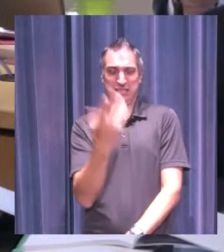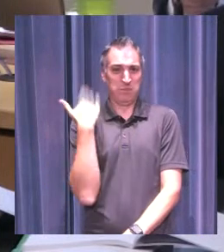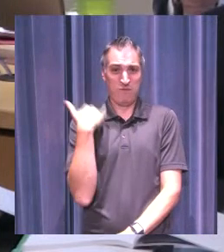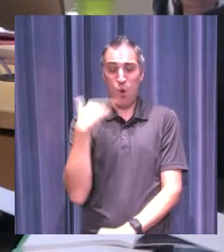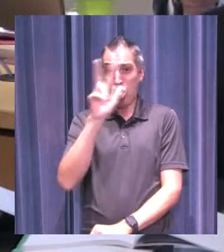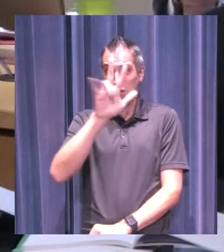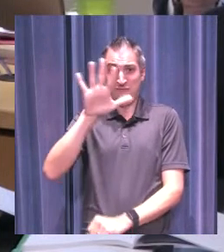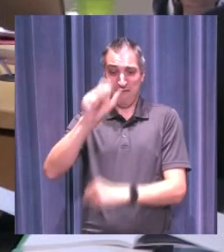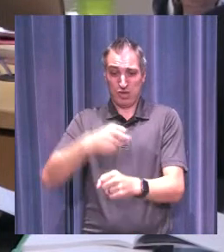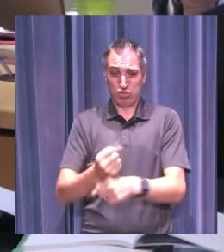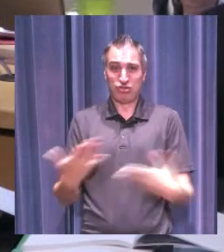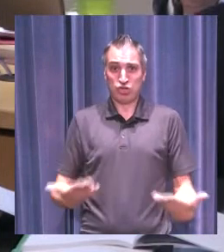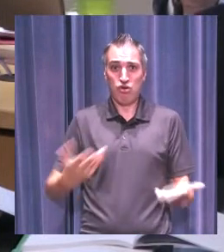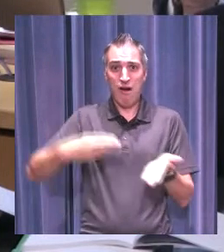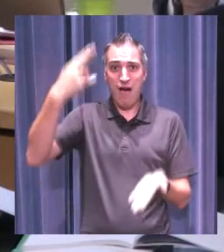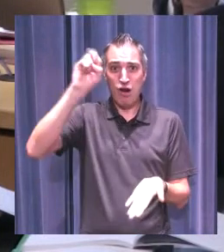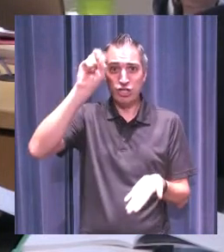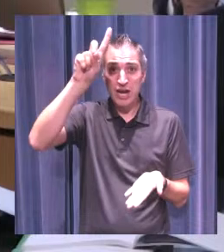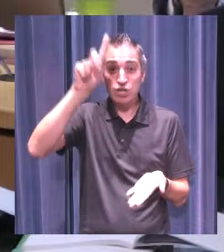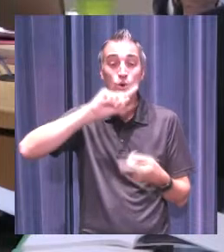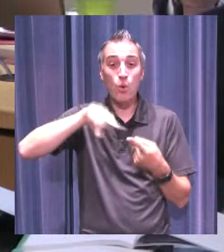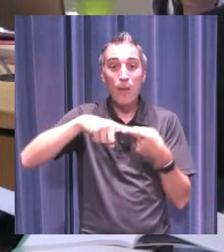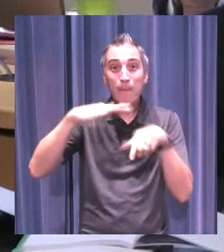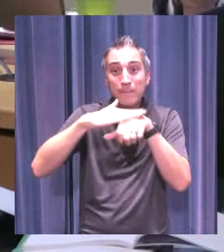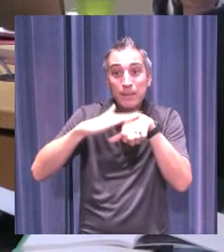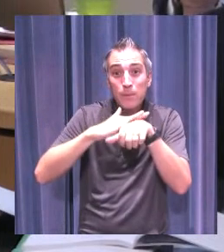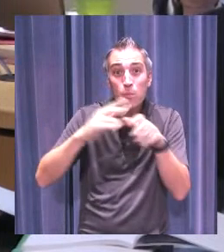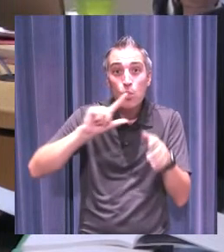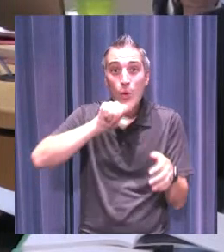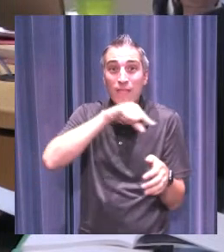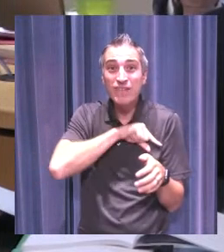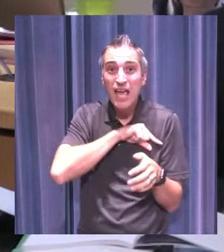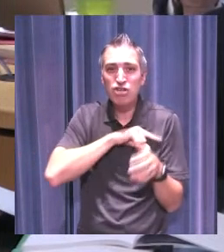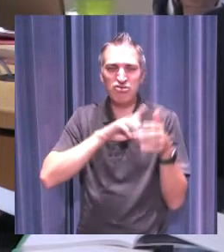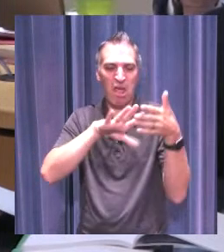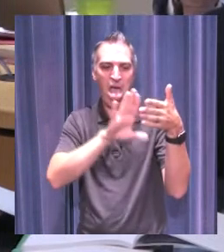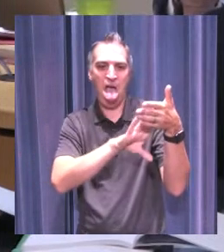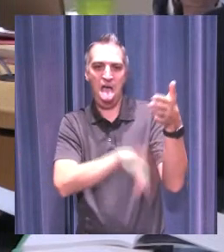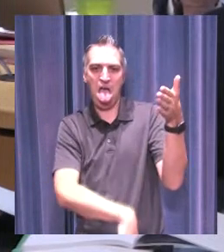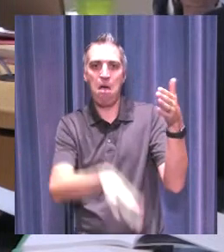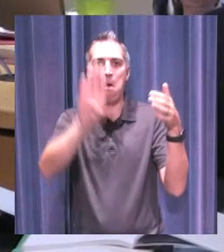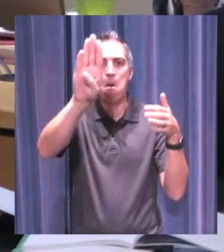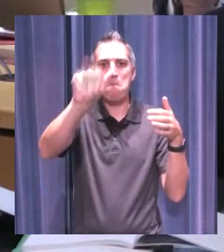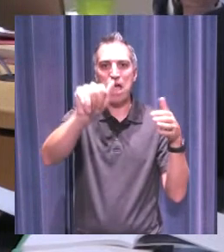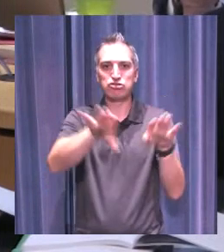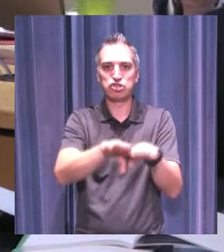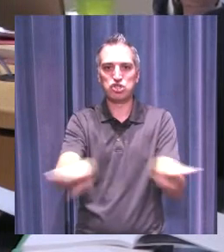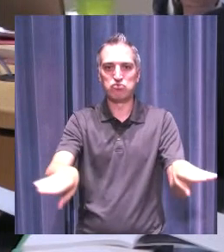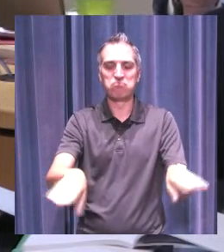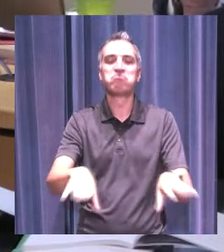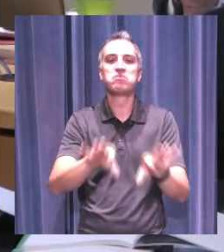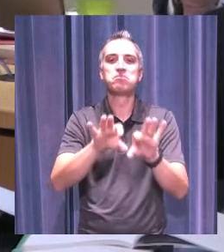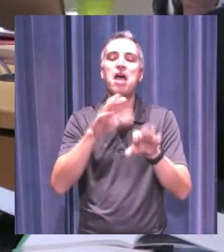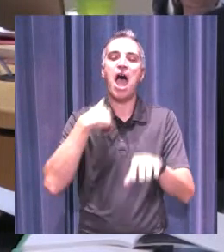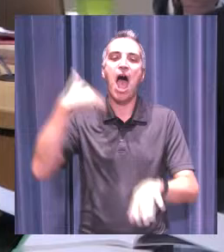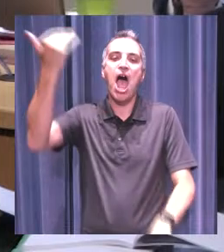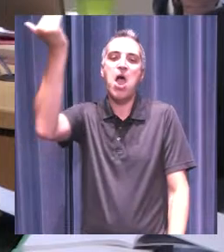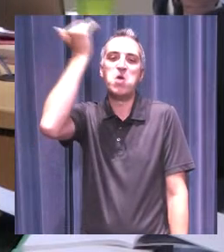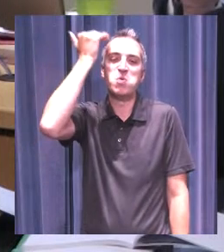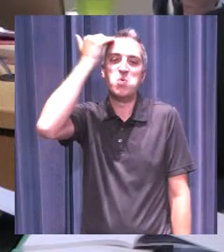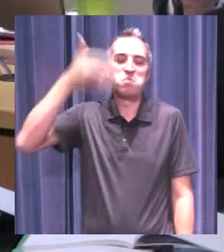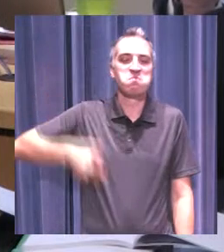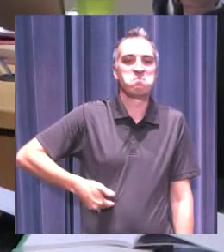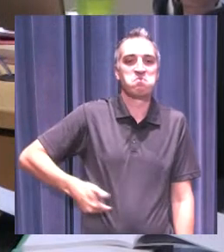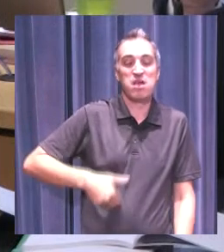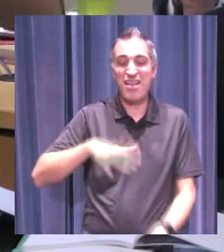higher education. When the minimum qualifications was dropped to a bachelor's degree, I knew we were in trouble. The timeline was